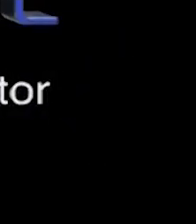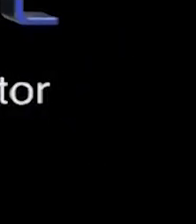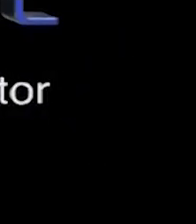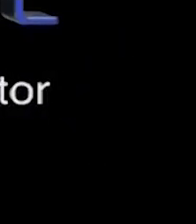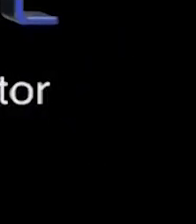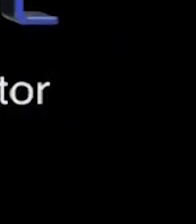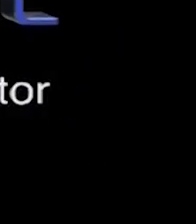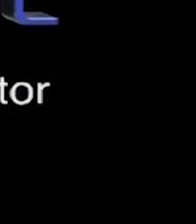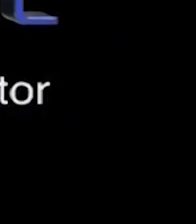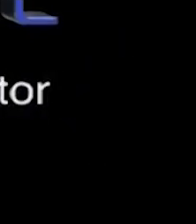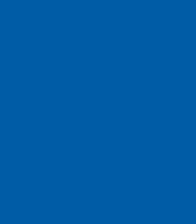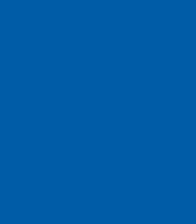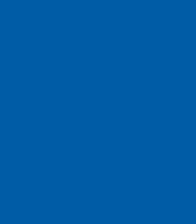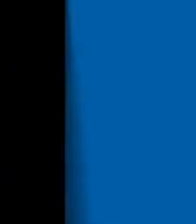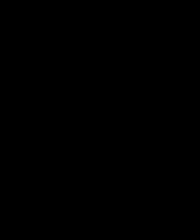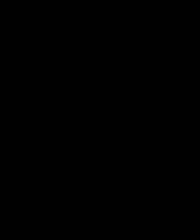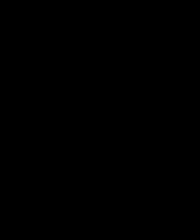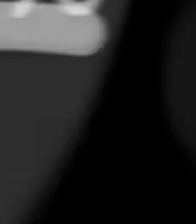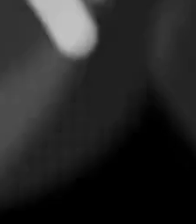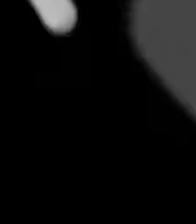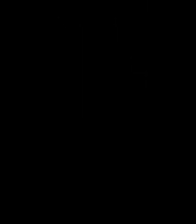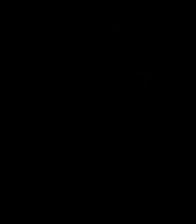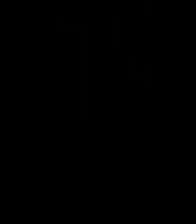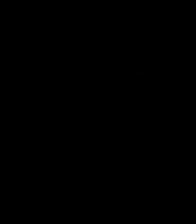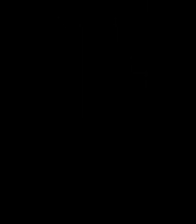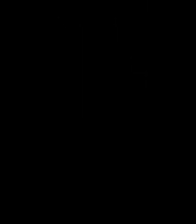The National Educator.